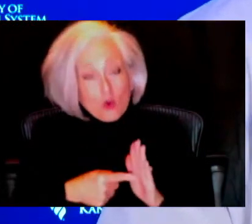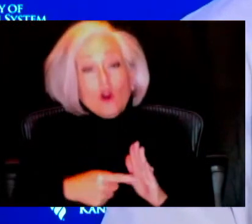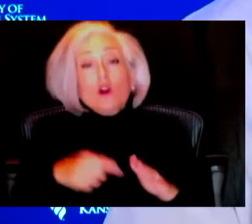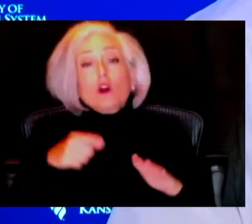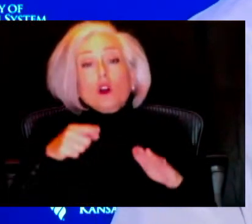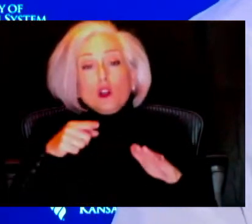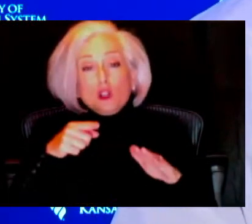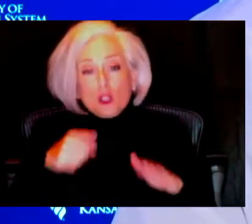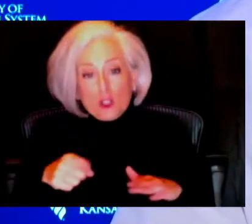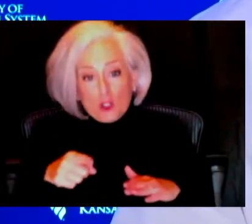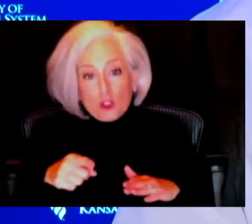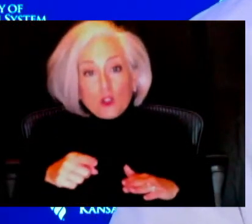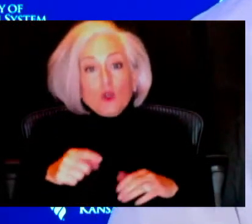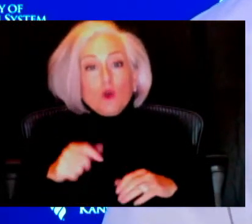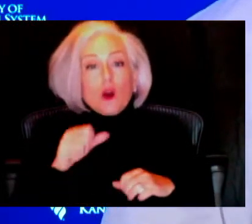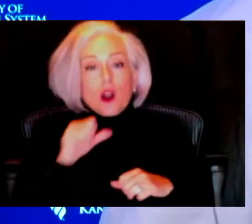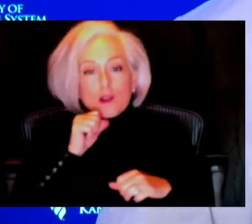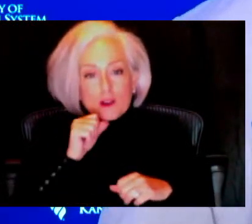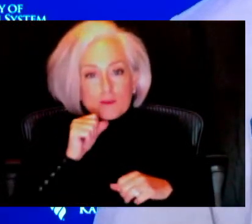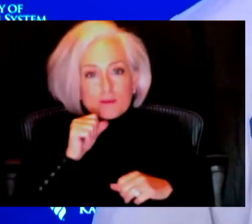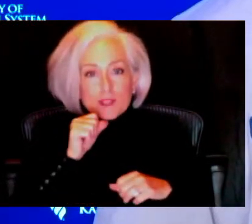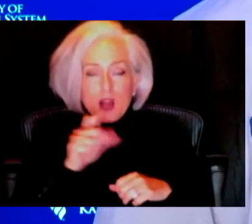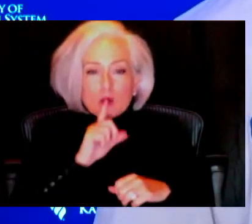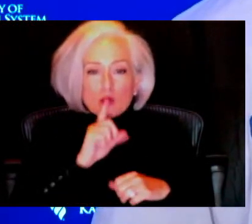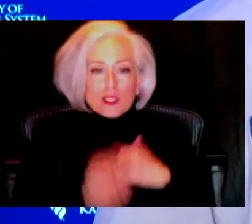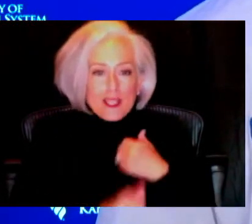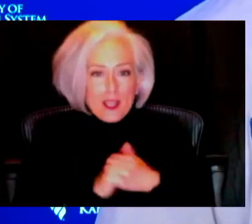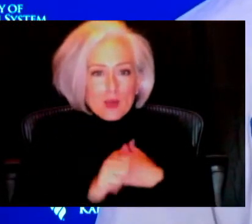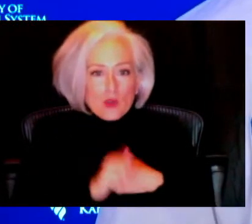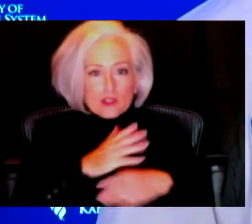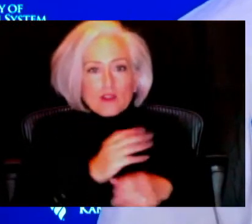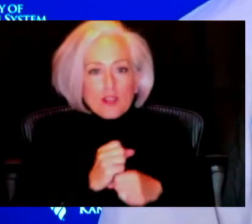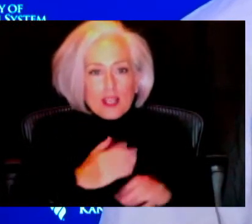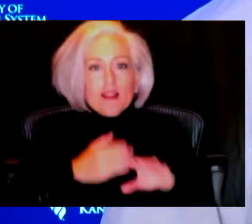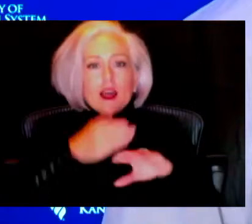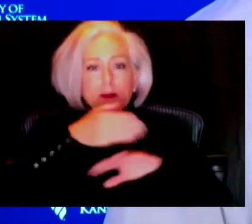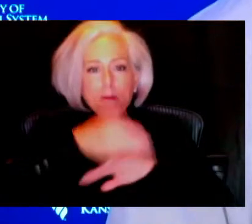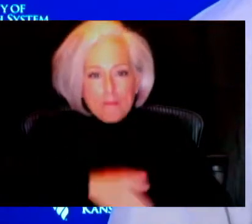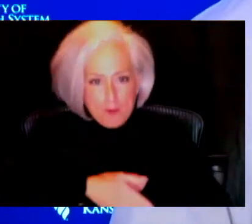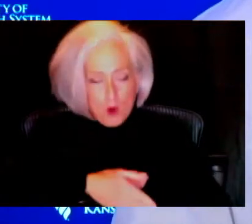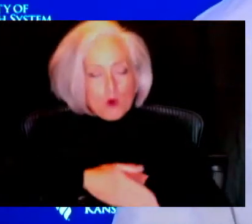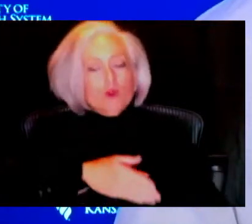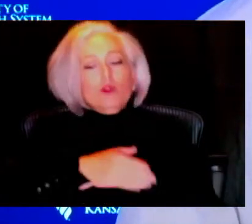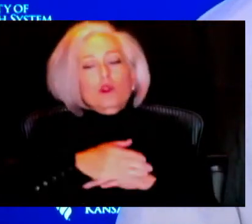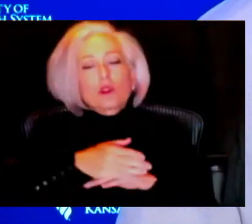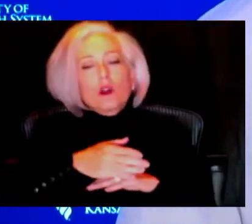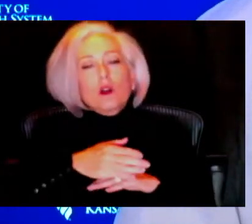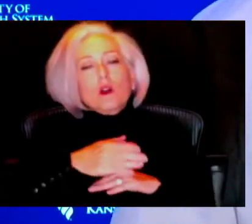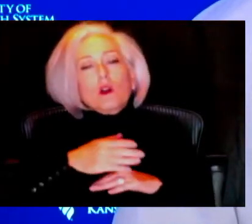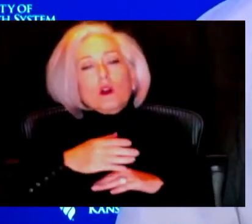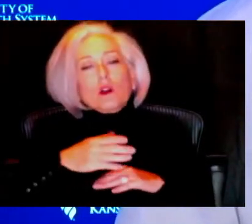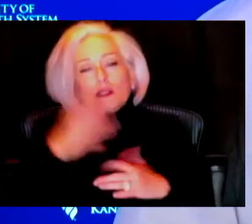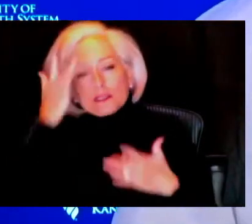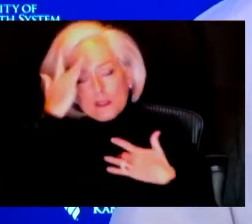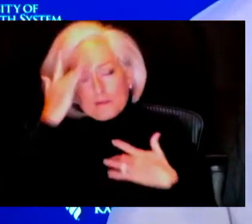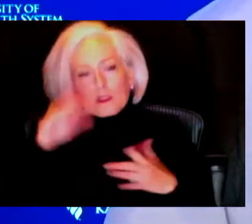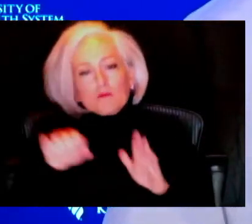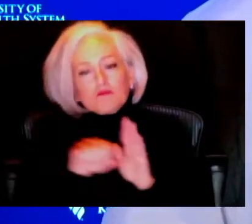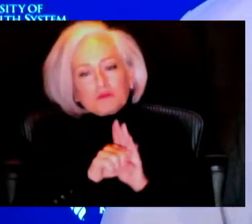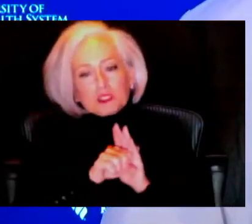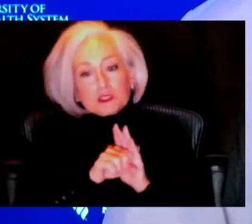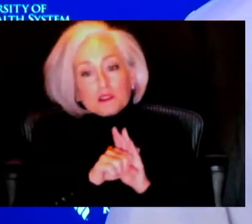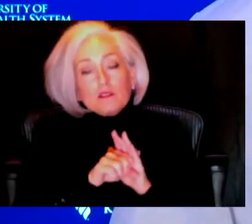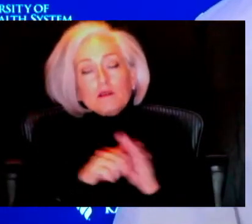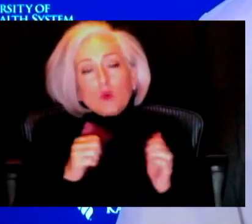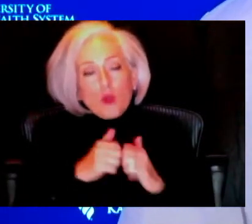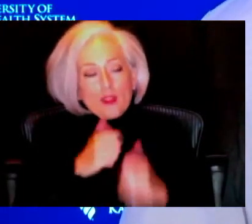of post-acute or post-infection symptoms is lower, and that is one of the benefits of vaccine as well. So it certainly could be